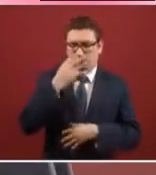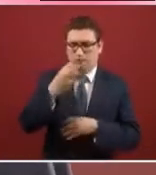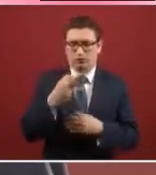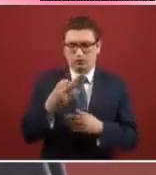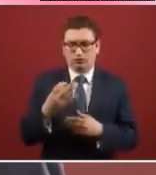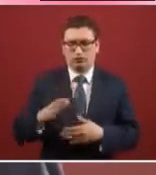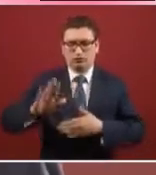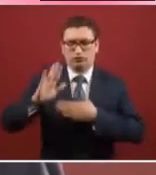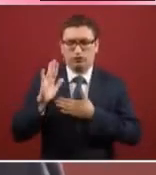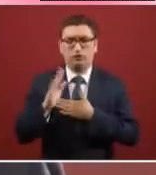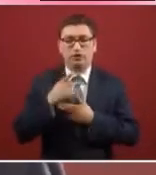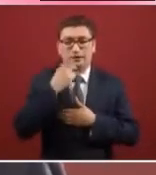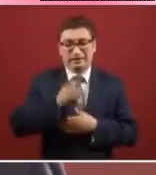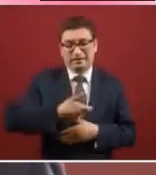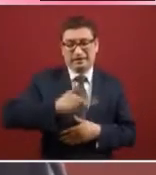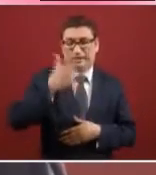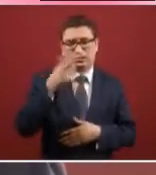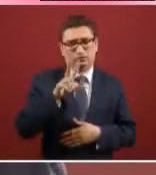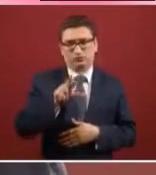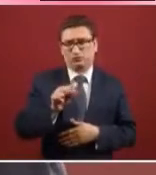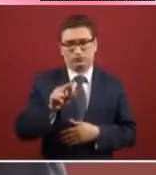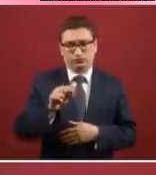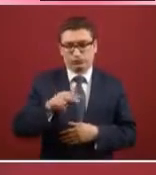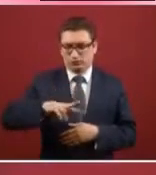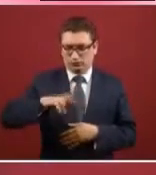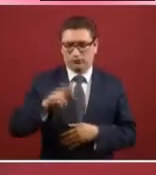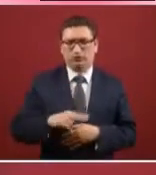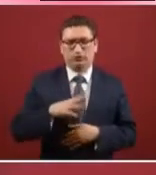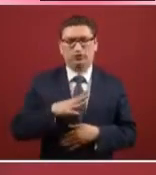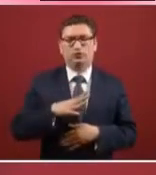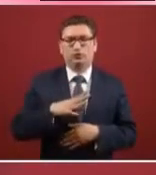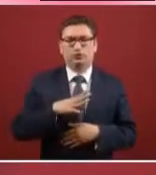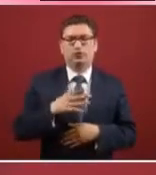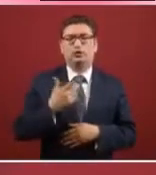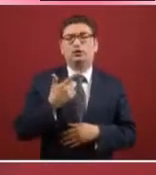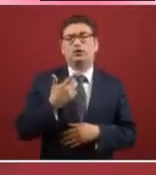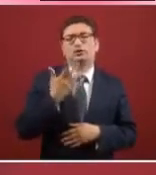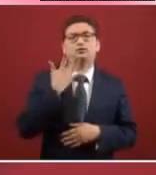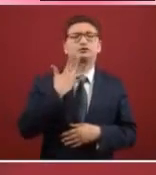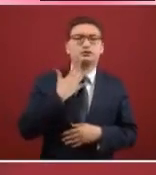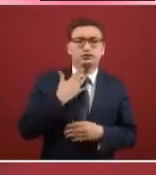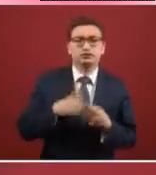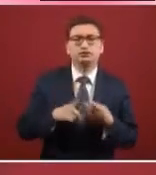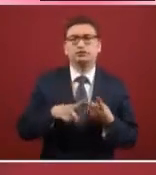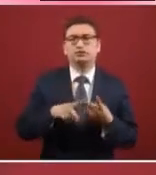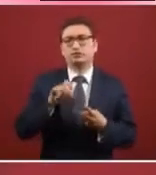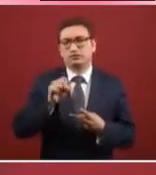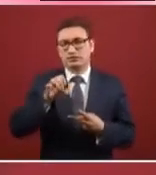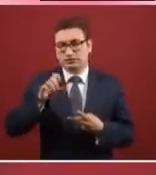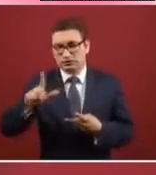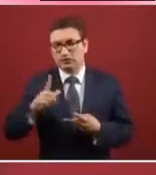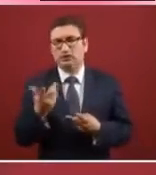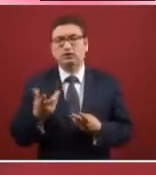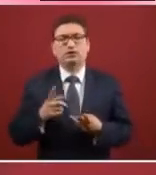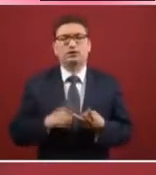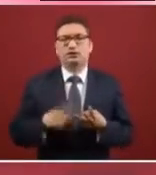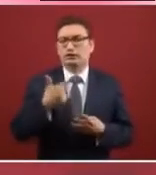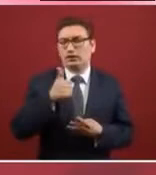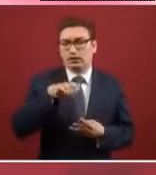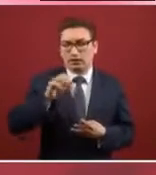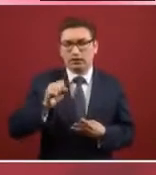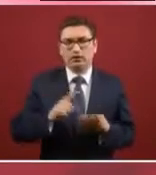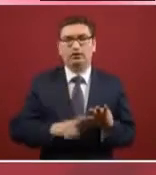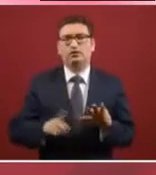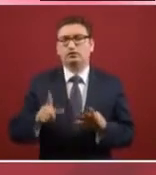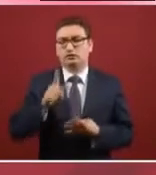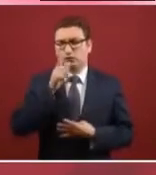not increase the prices términos reales, in real terms de gasolinas, of gas, de diesel de gas y de luz.